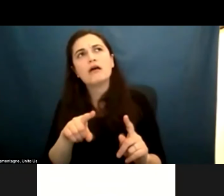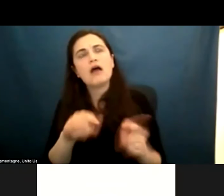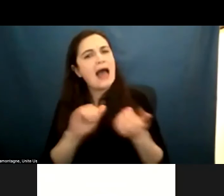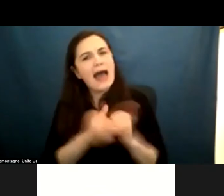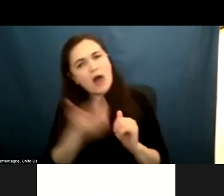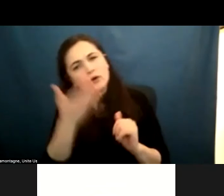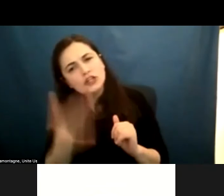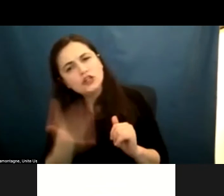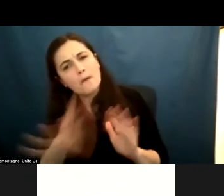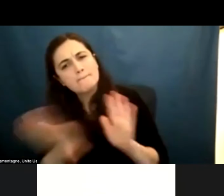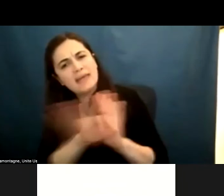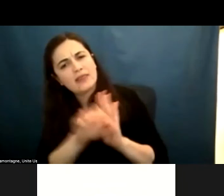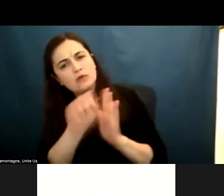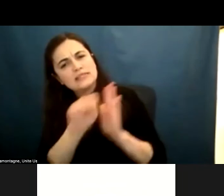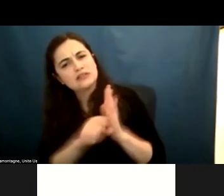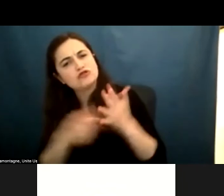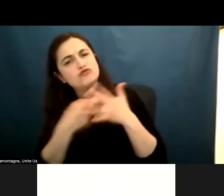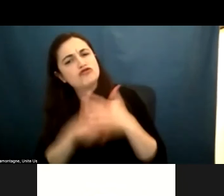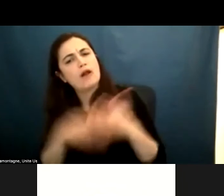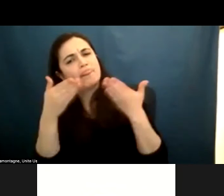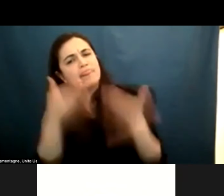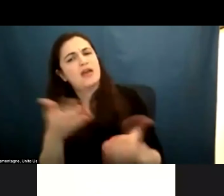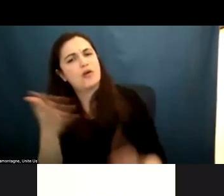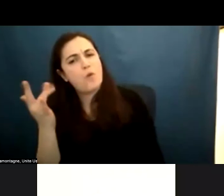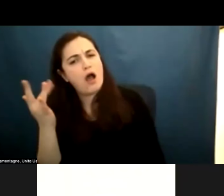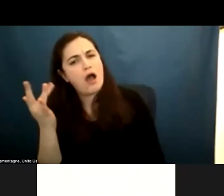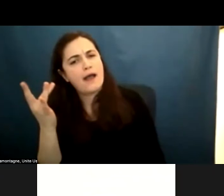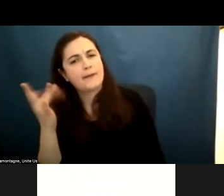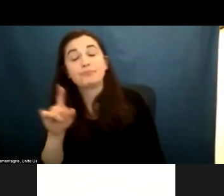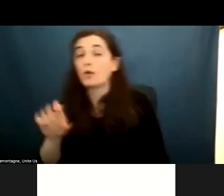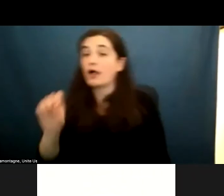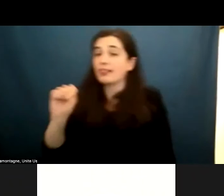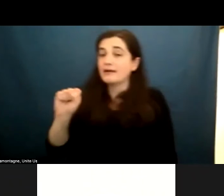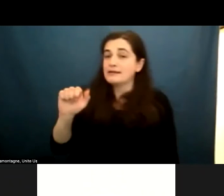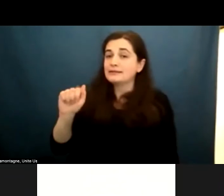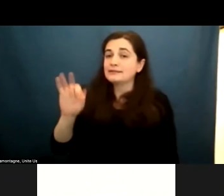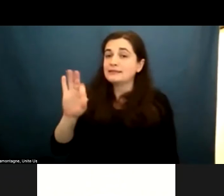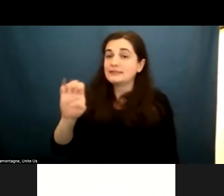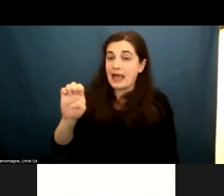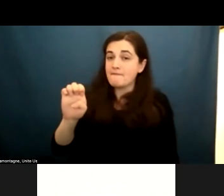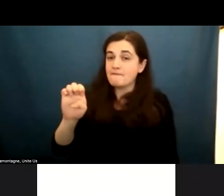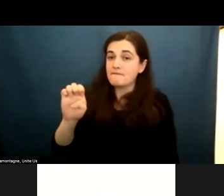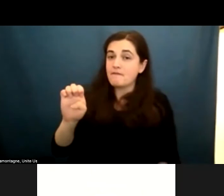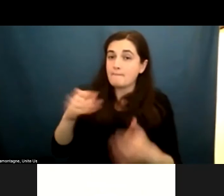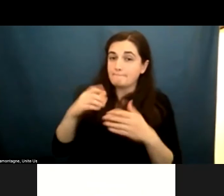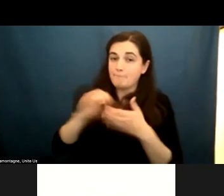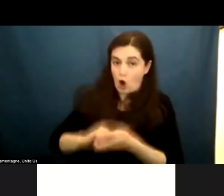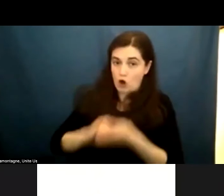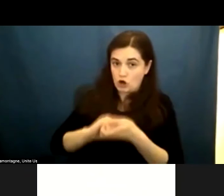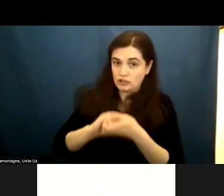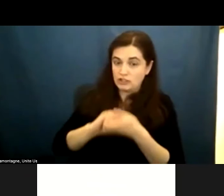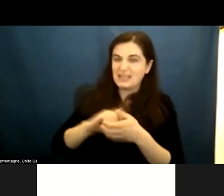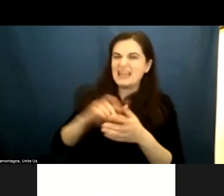those states to start with? So SAFE partners with something called the Infectious Disease Prevention Network, which is the